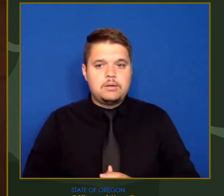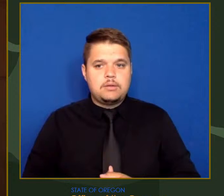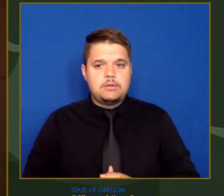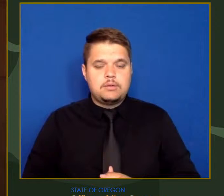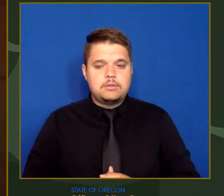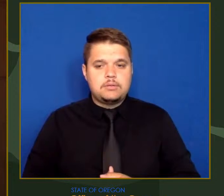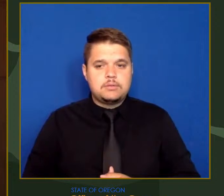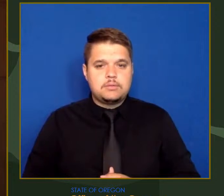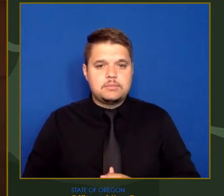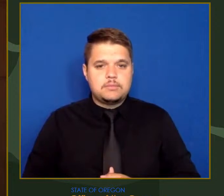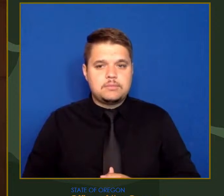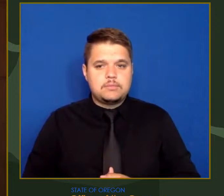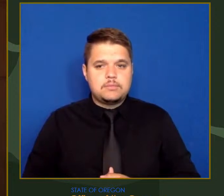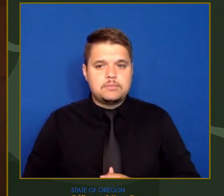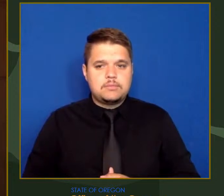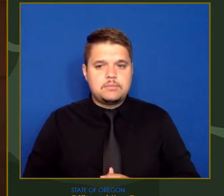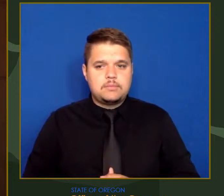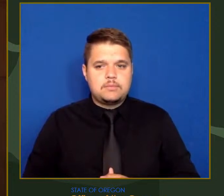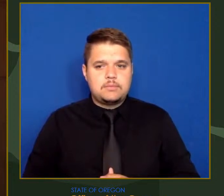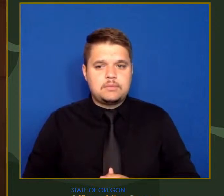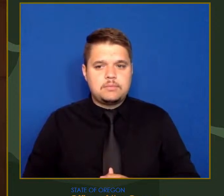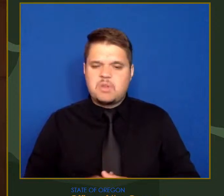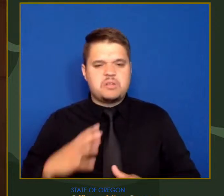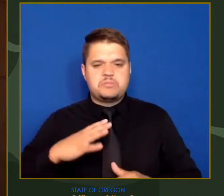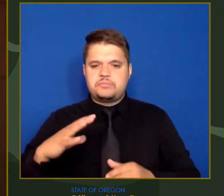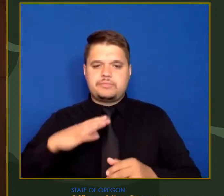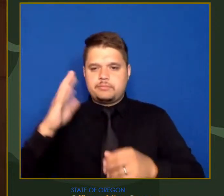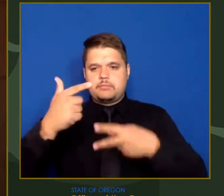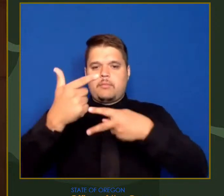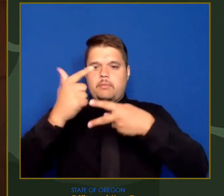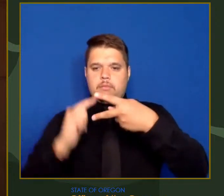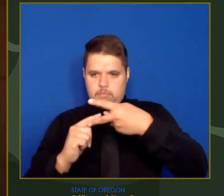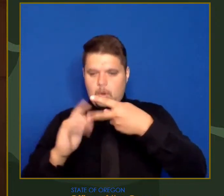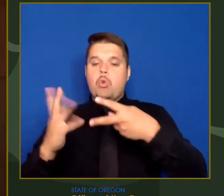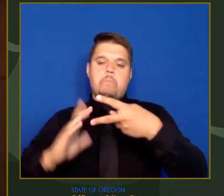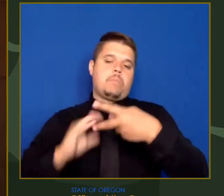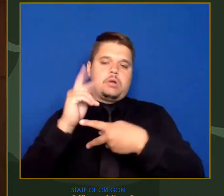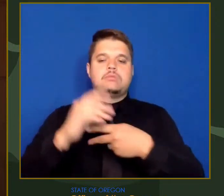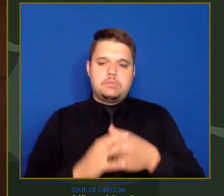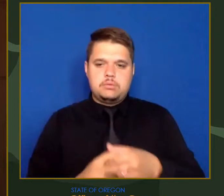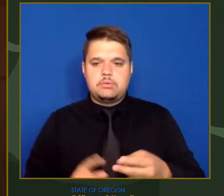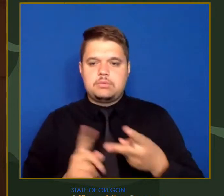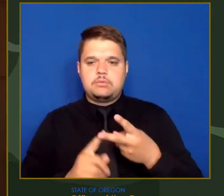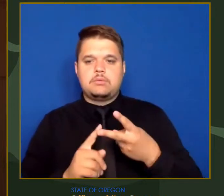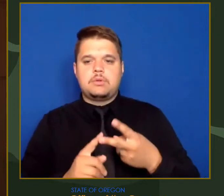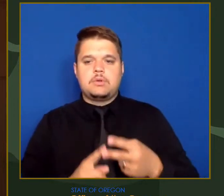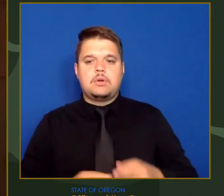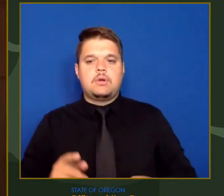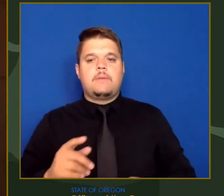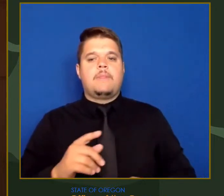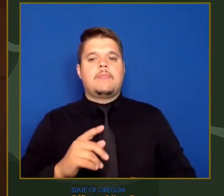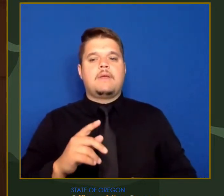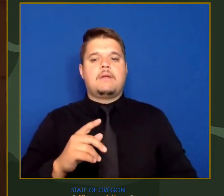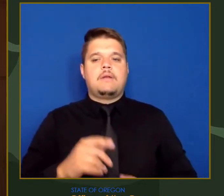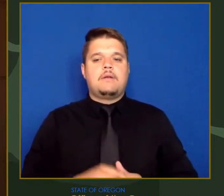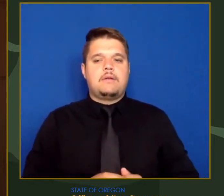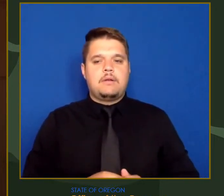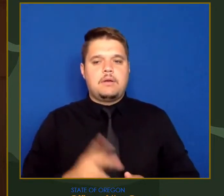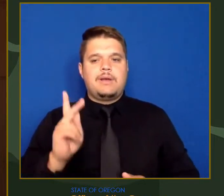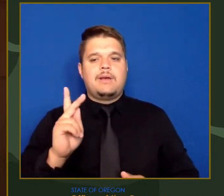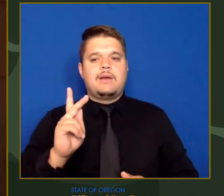We'll come back to Amy. We'll go next to Jenna King with KOBI. Go ahead, Jenna. Can you hear